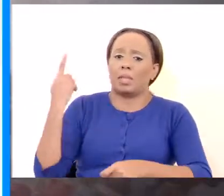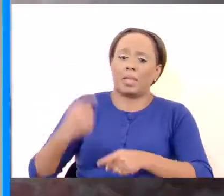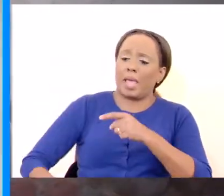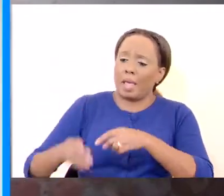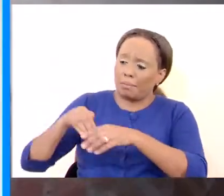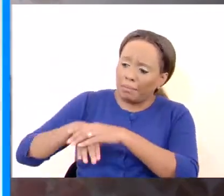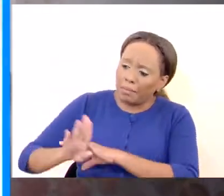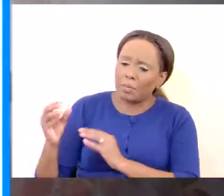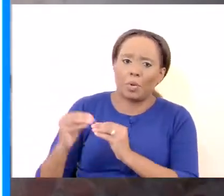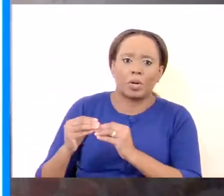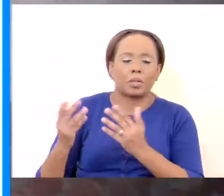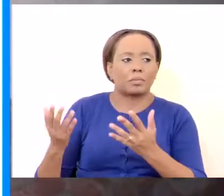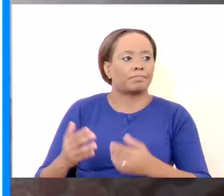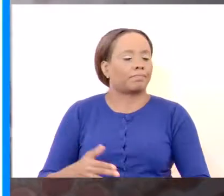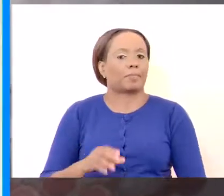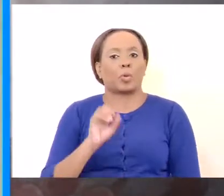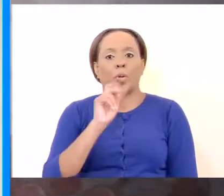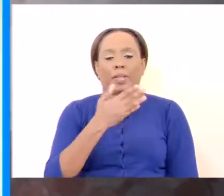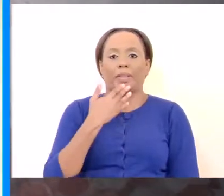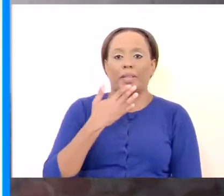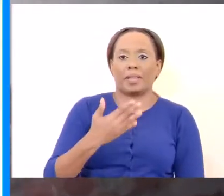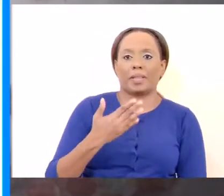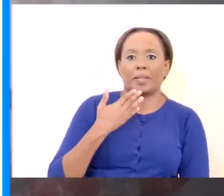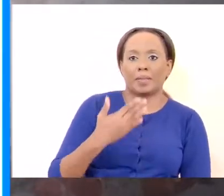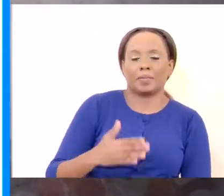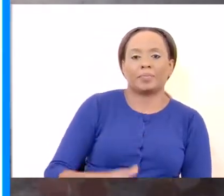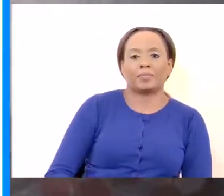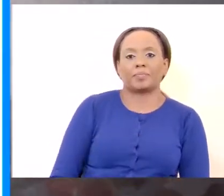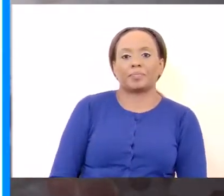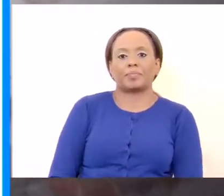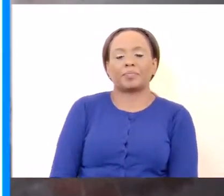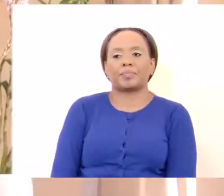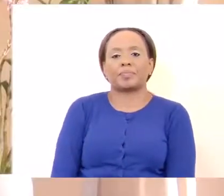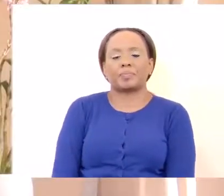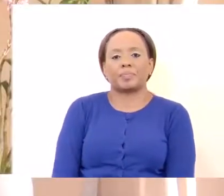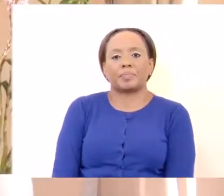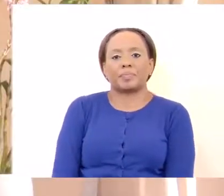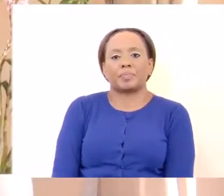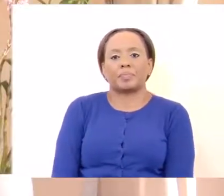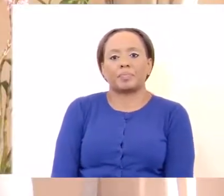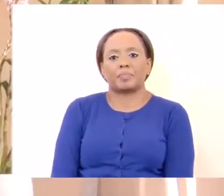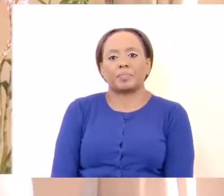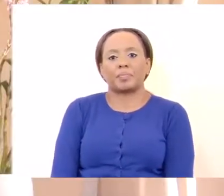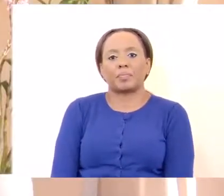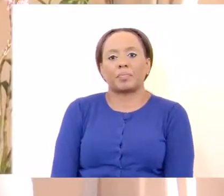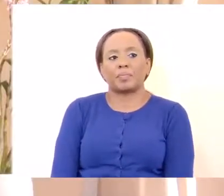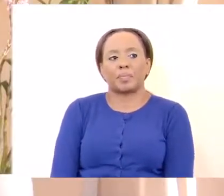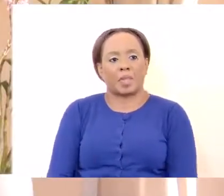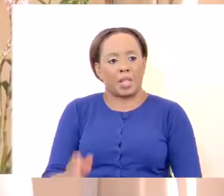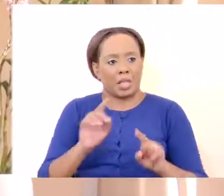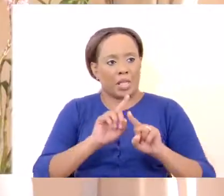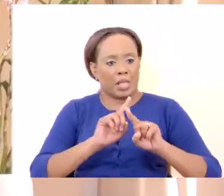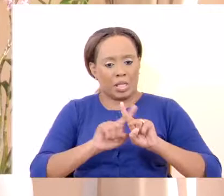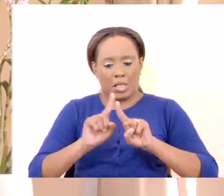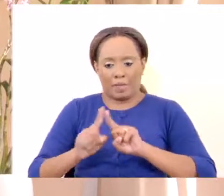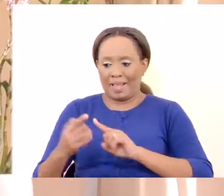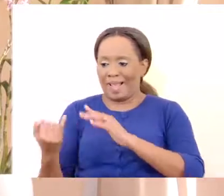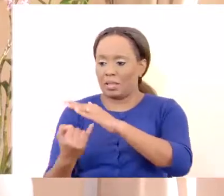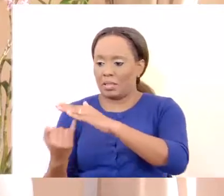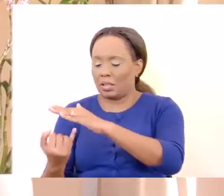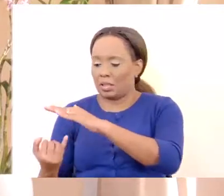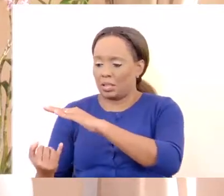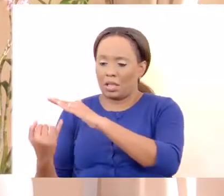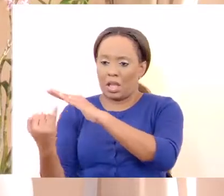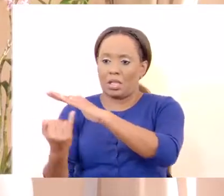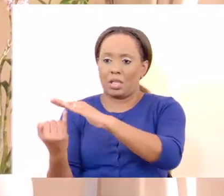Right, thank you for the question. Between primary and secondary isolation, there are currently